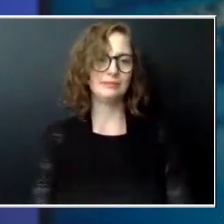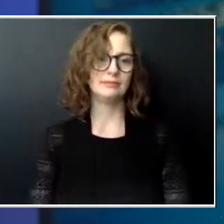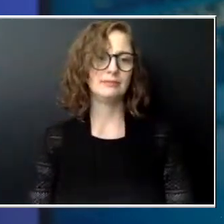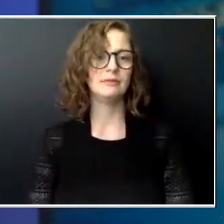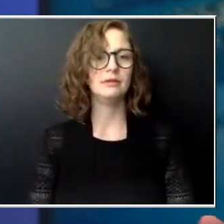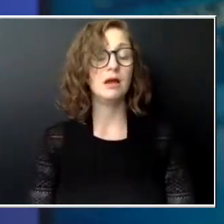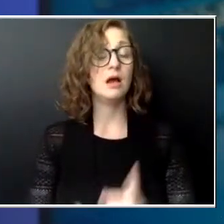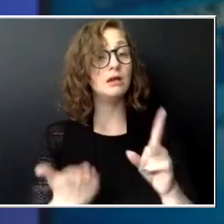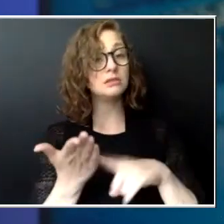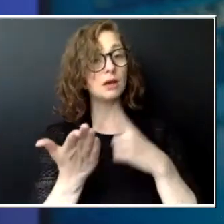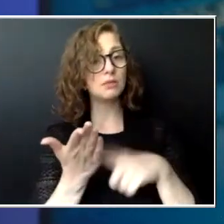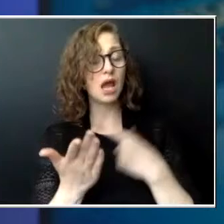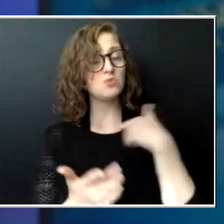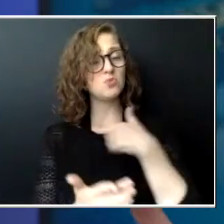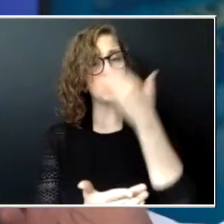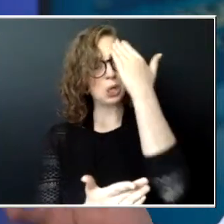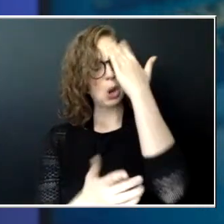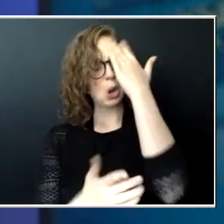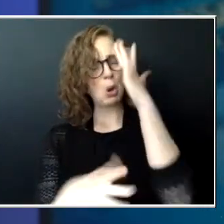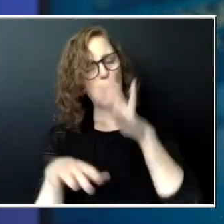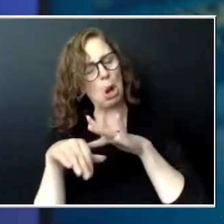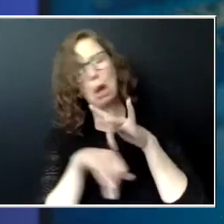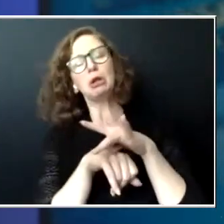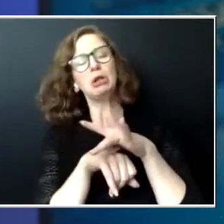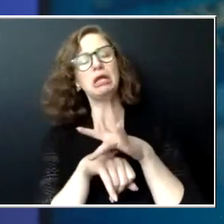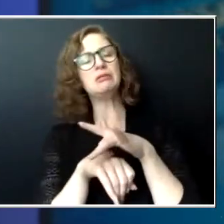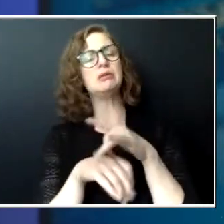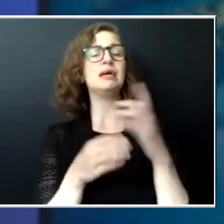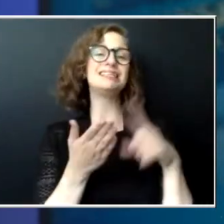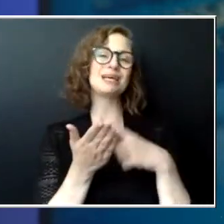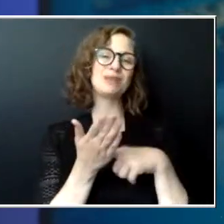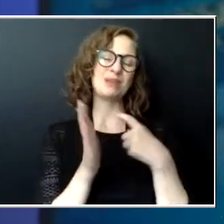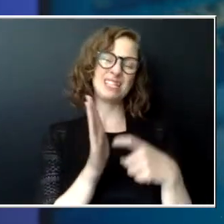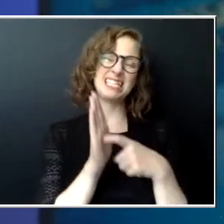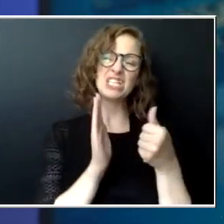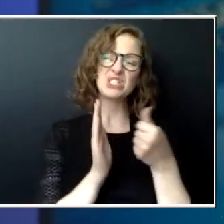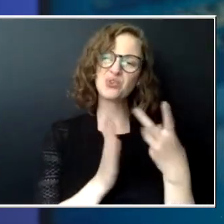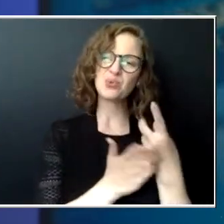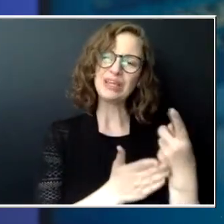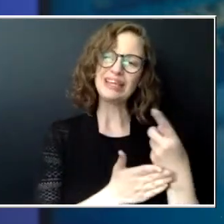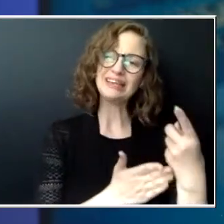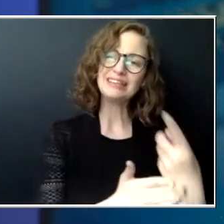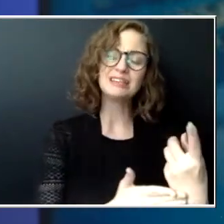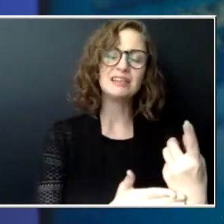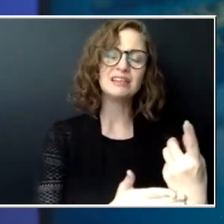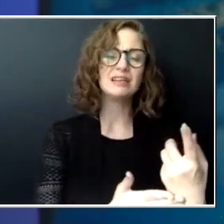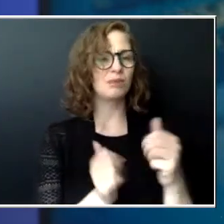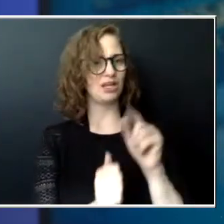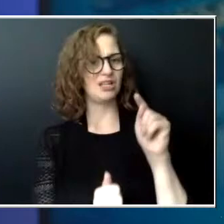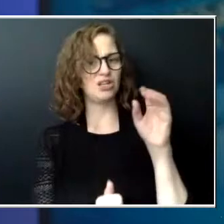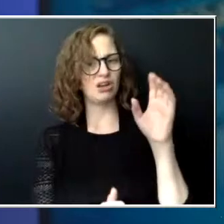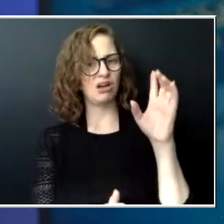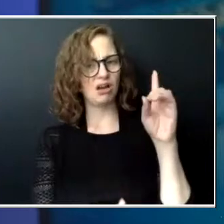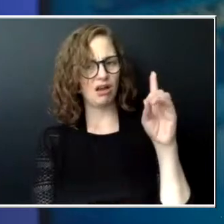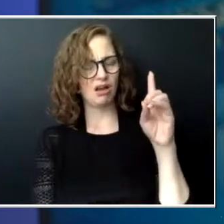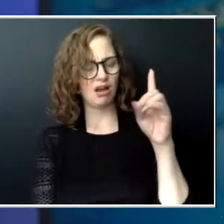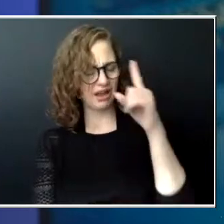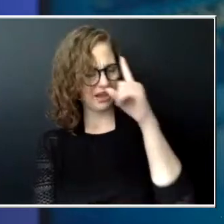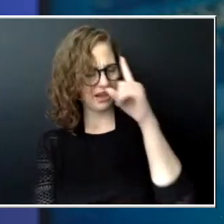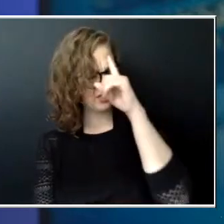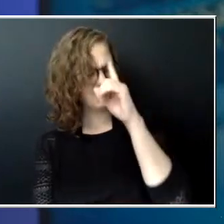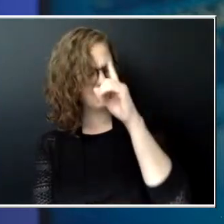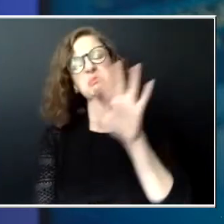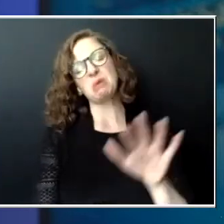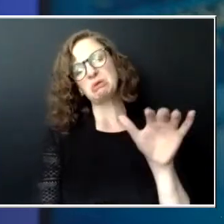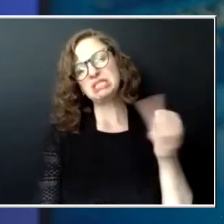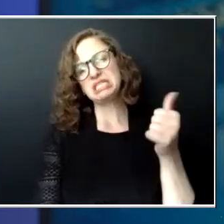the process, sometimes we know after a few weeks. So in Todd's case, I think within a week or so, It was we 2 knew. weeks, Right, 10 days to 2 weeks. Around 10 days, we were like,